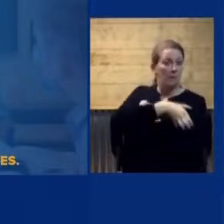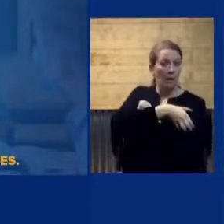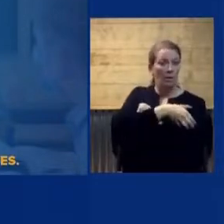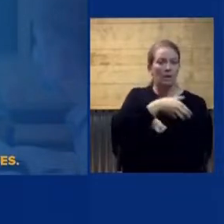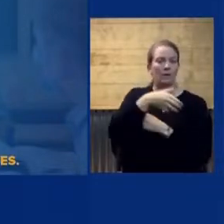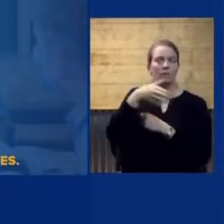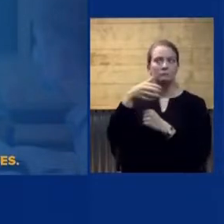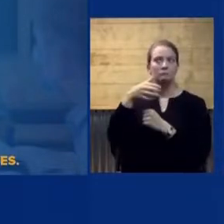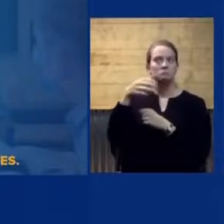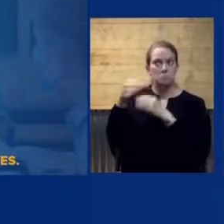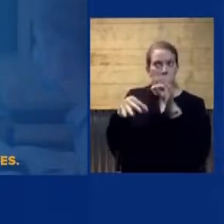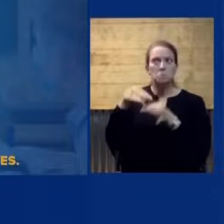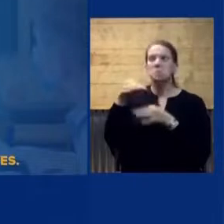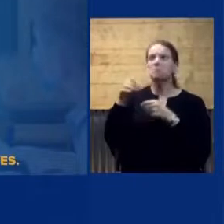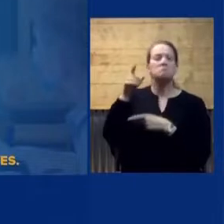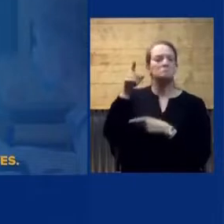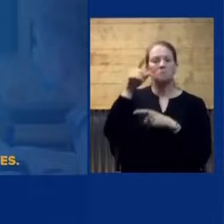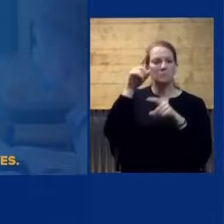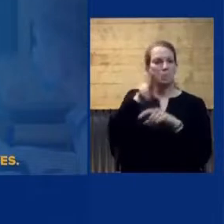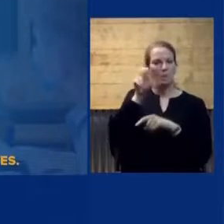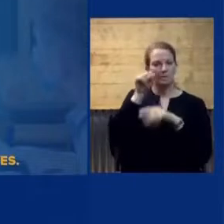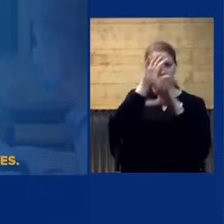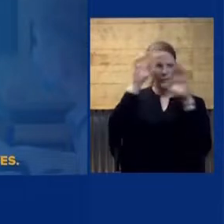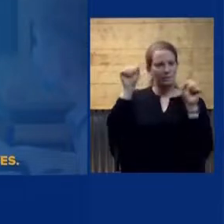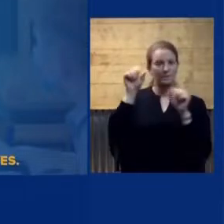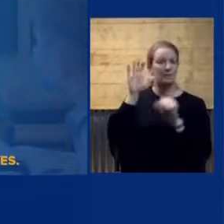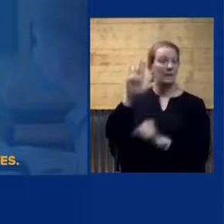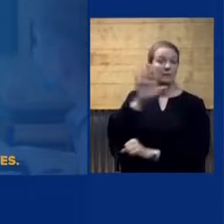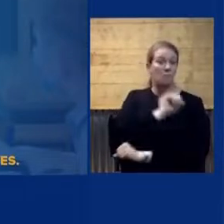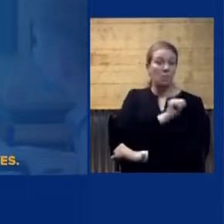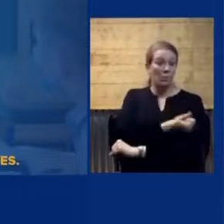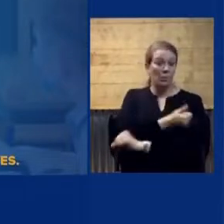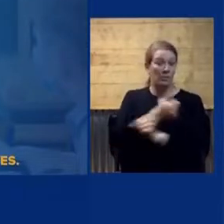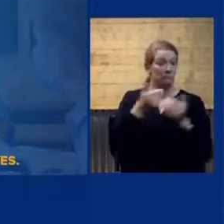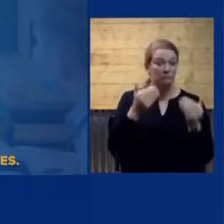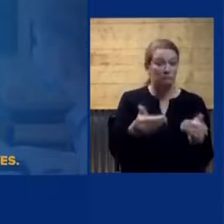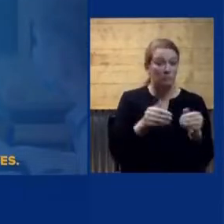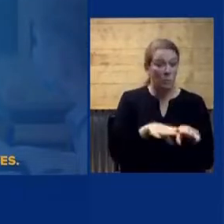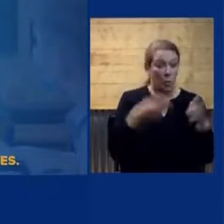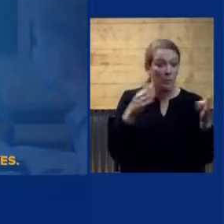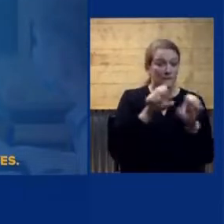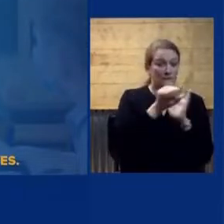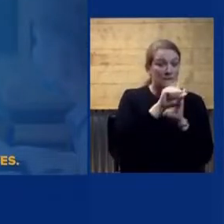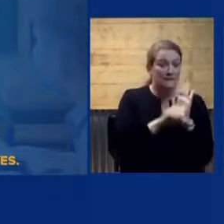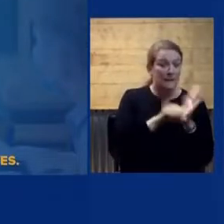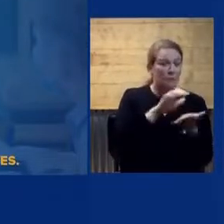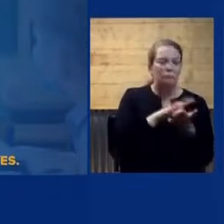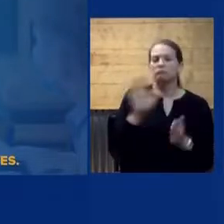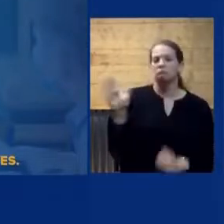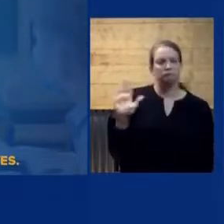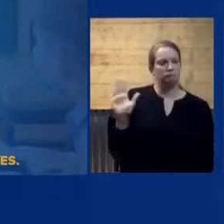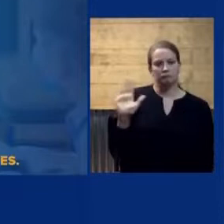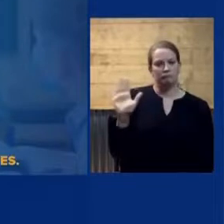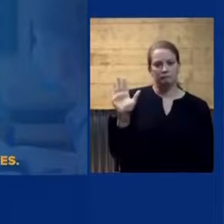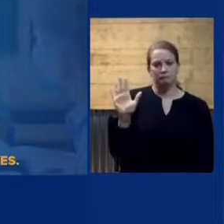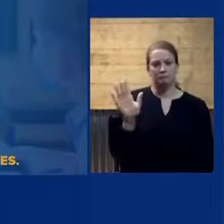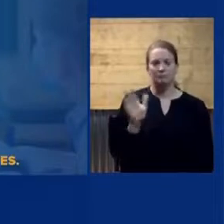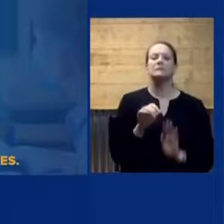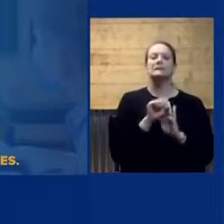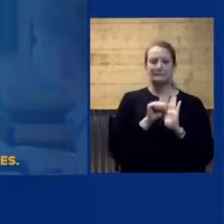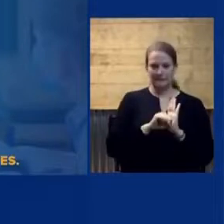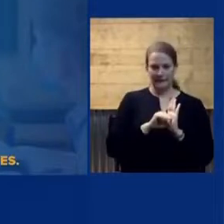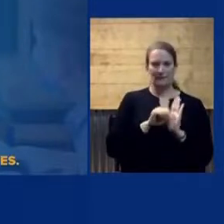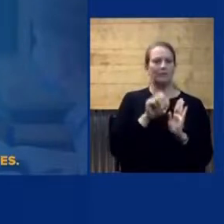Constitution. And the President does not have the authority to open schools. We will open the schools if it